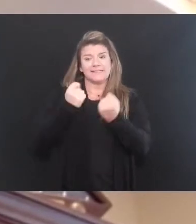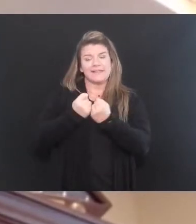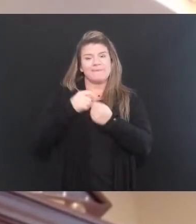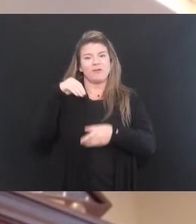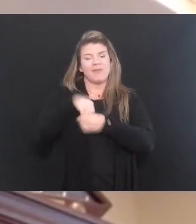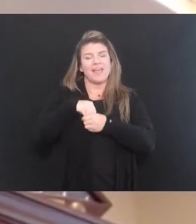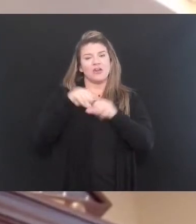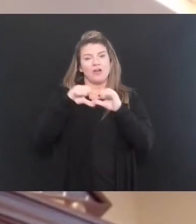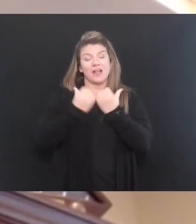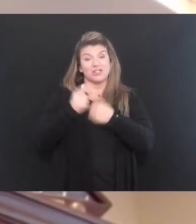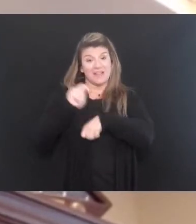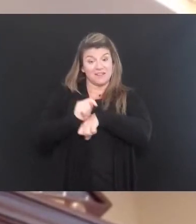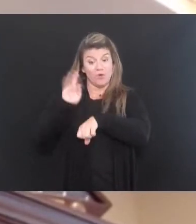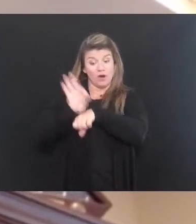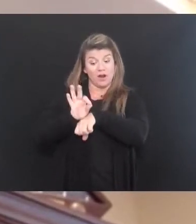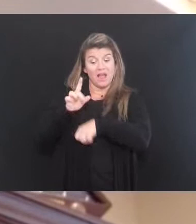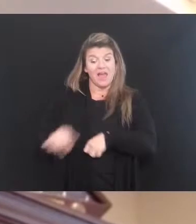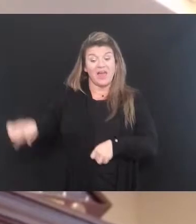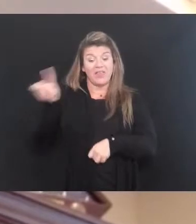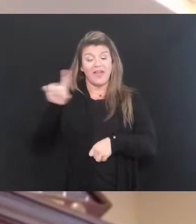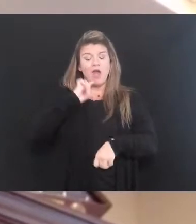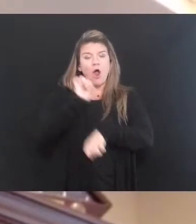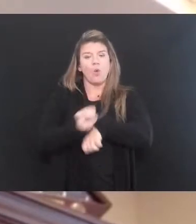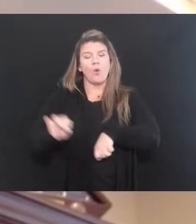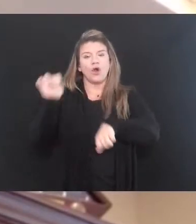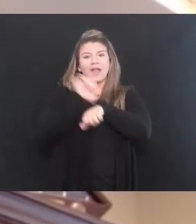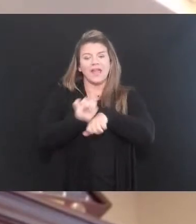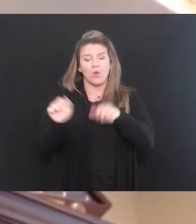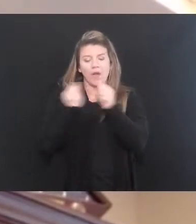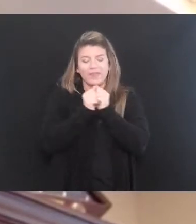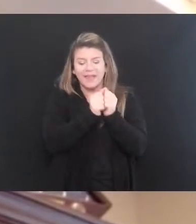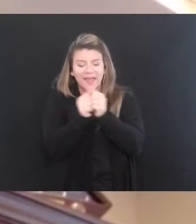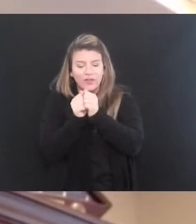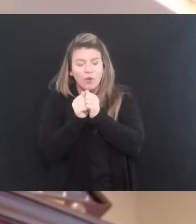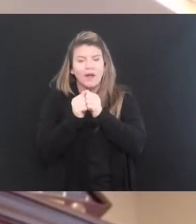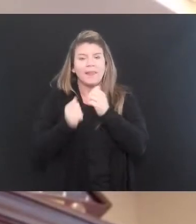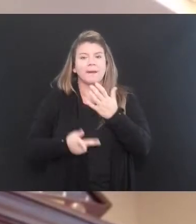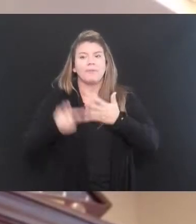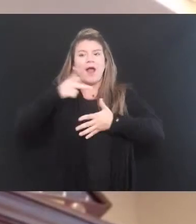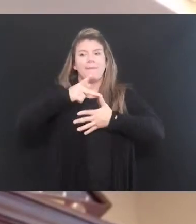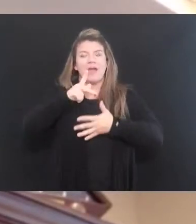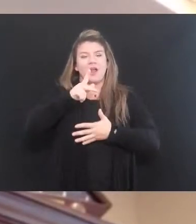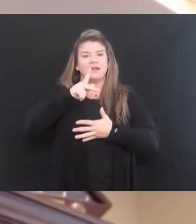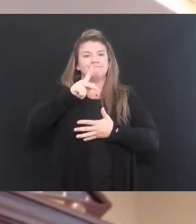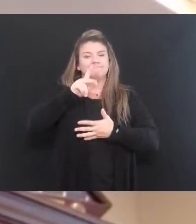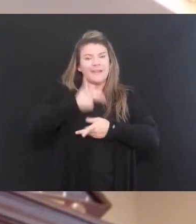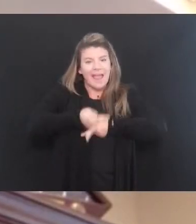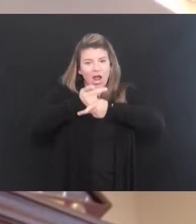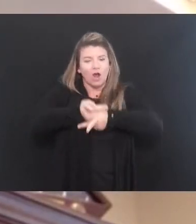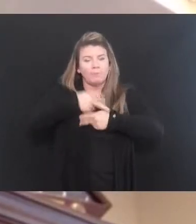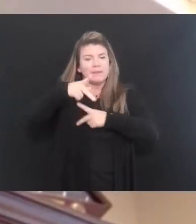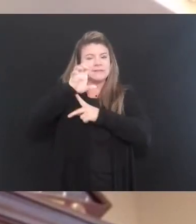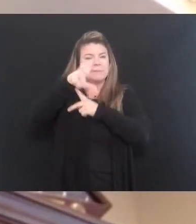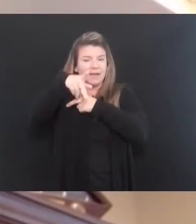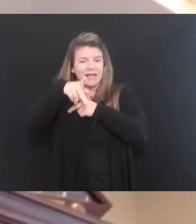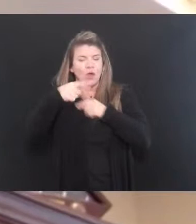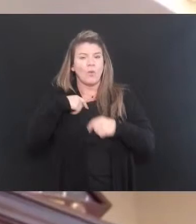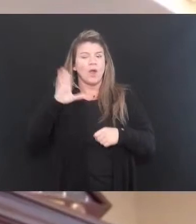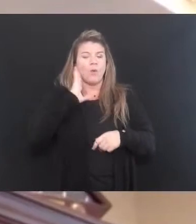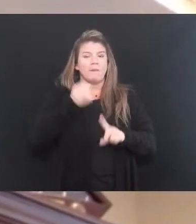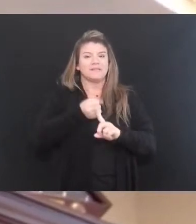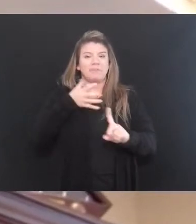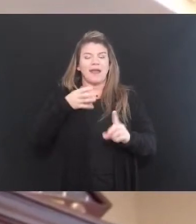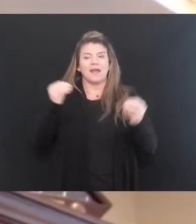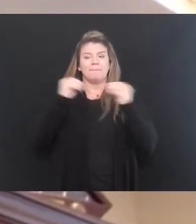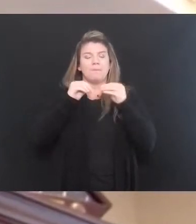Interagency Task Force are working with the Primary Care Association, and we'll be expanding